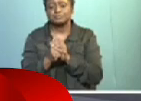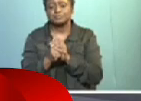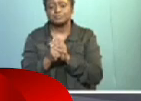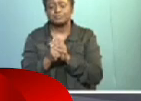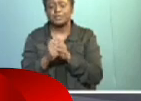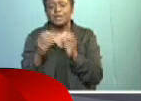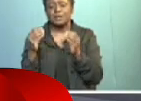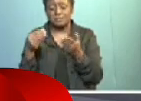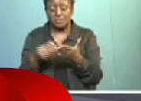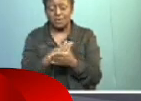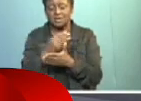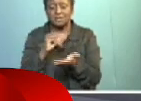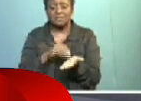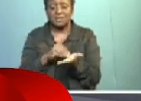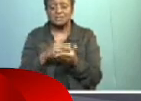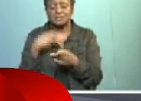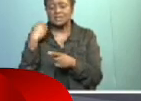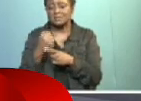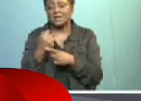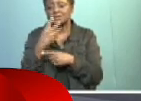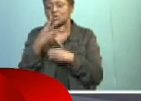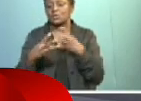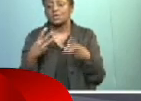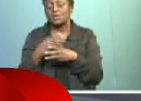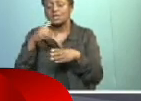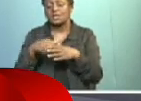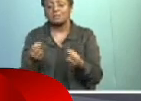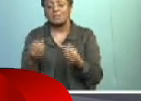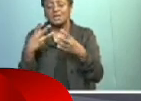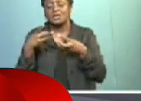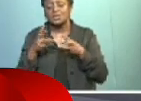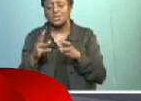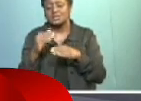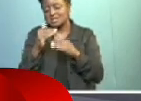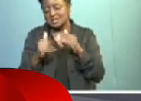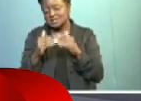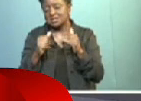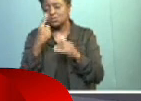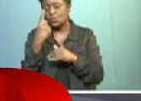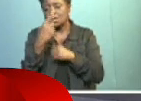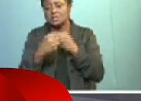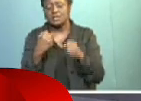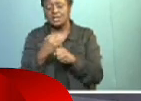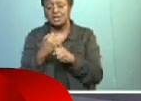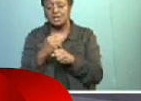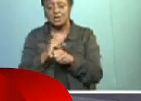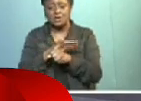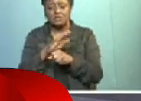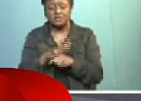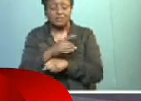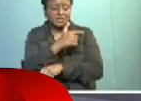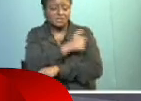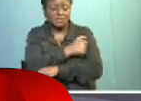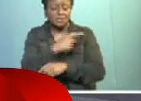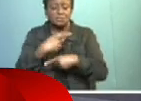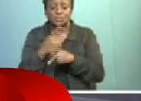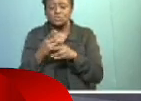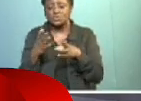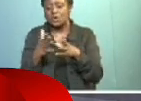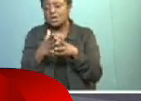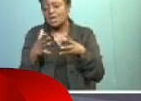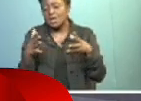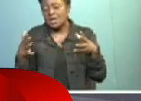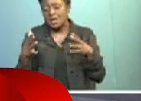Well, modern medicine impacting the world in many ways. In less than a year, COVID vaccinations were produced on a large scale. Now,